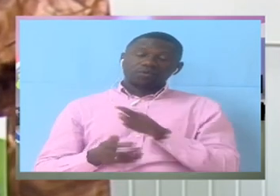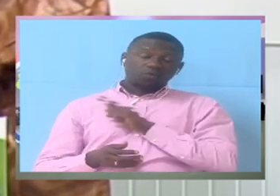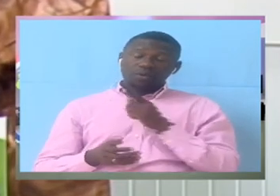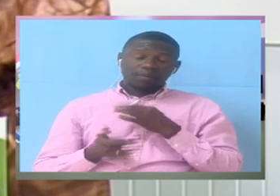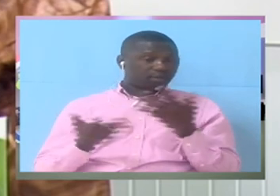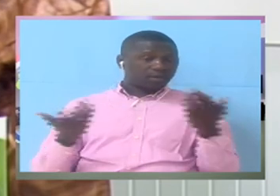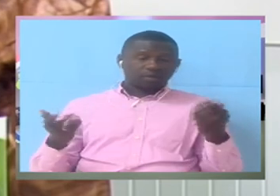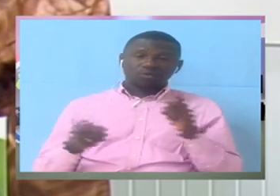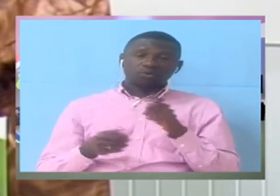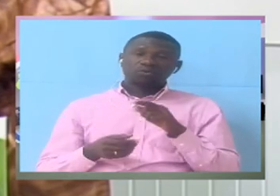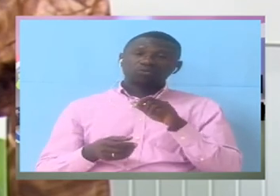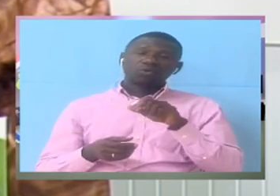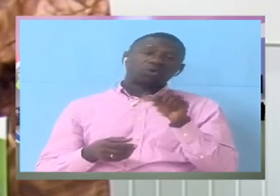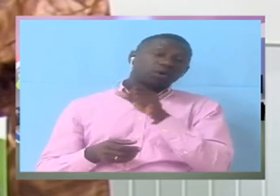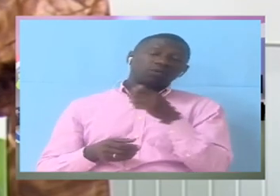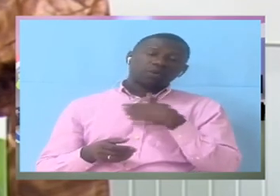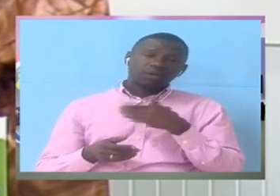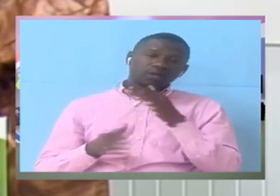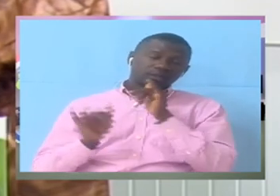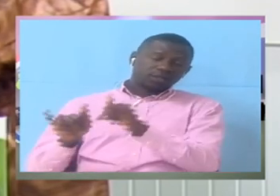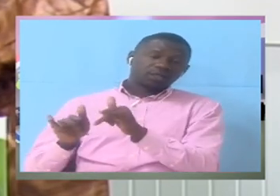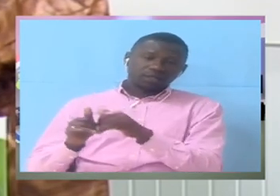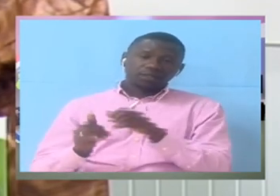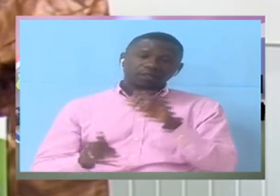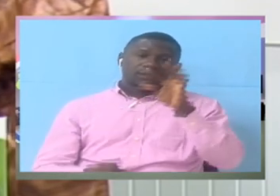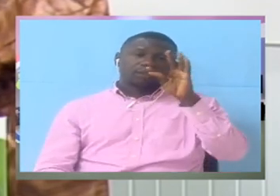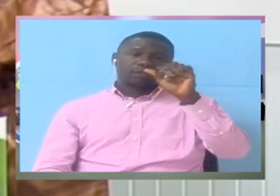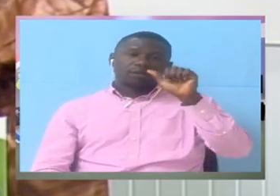were many because some were stationed at Tambakunda.